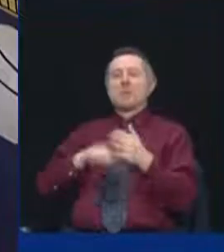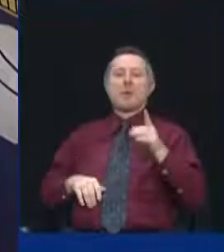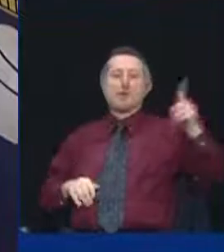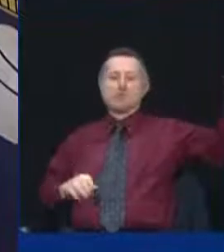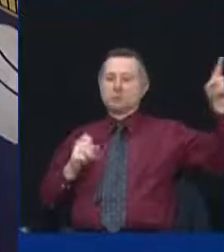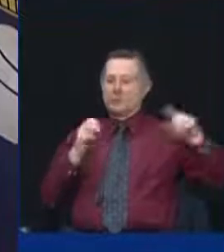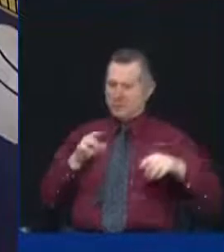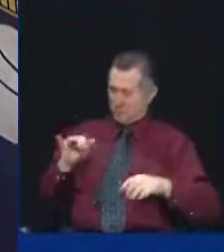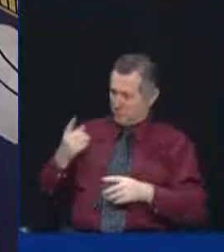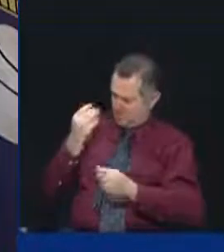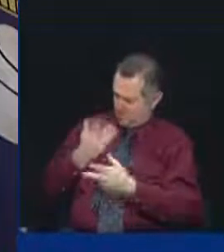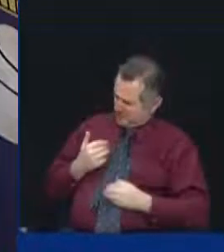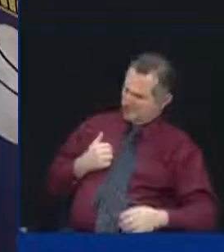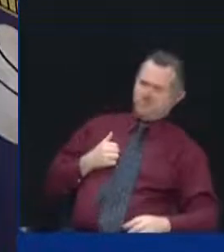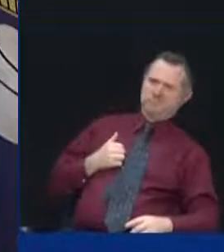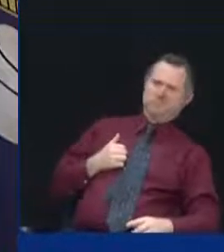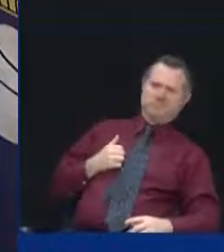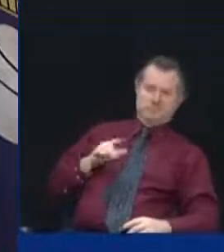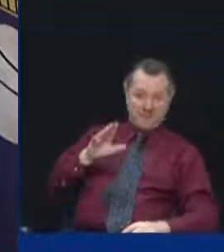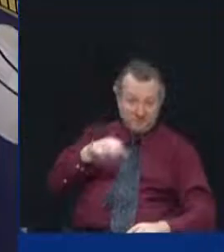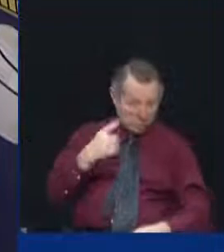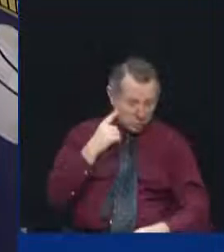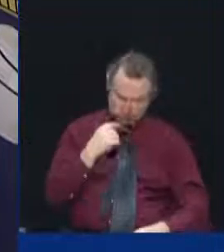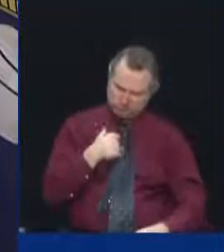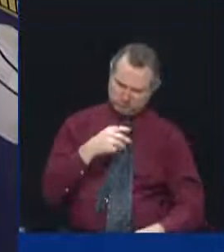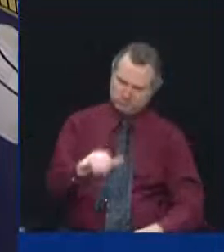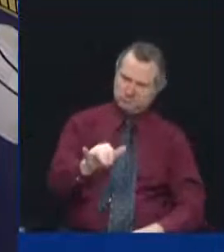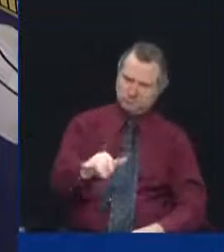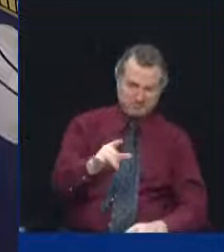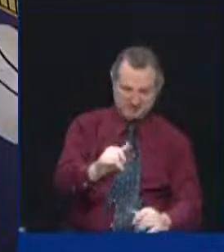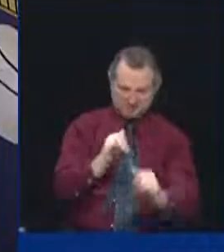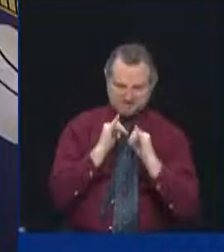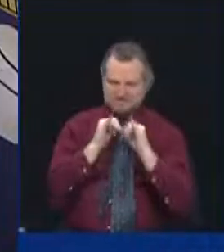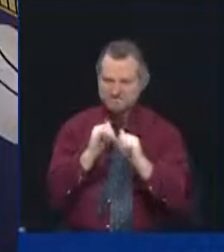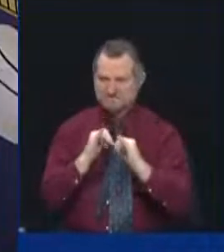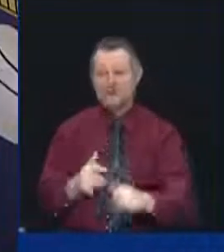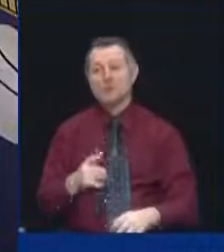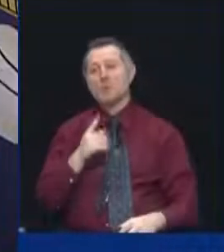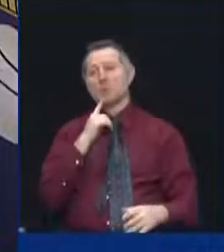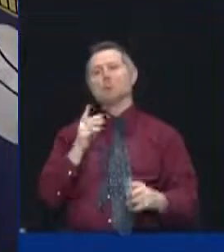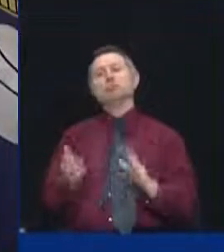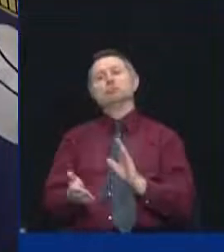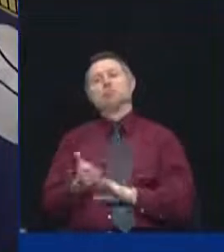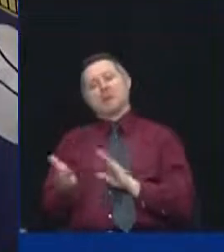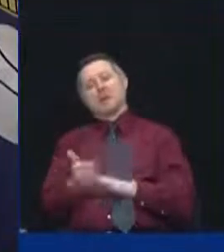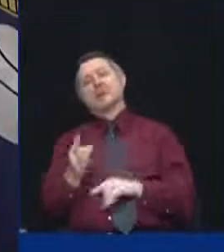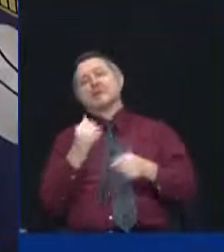say. You hear it all the time. Run a safe shelter system.